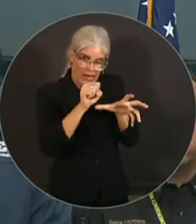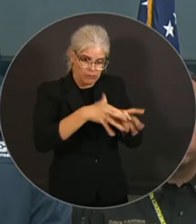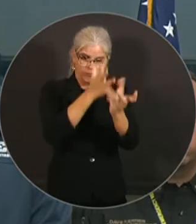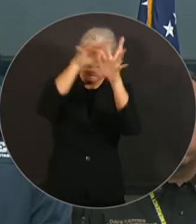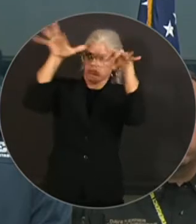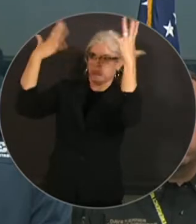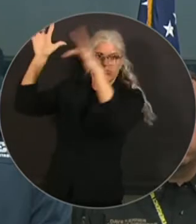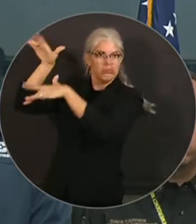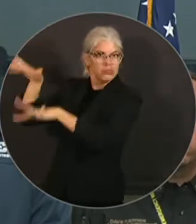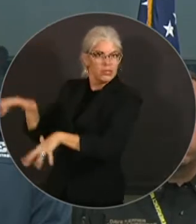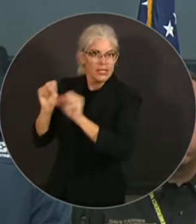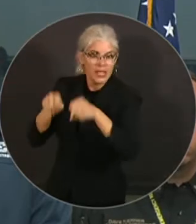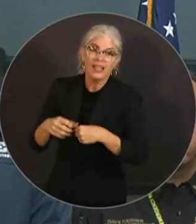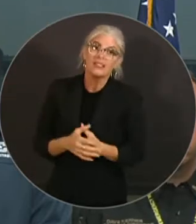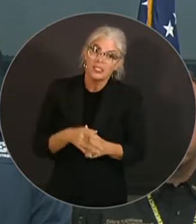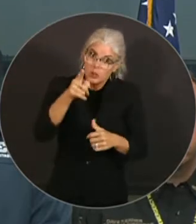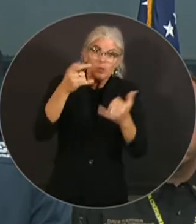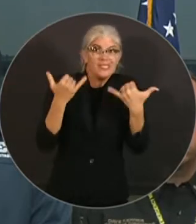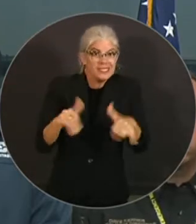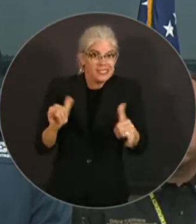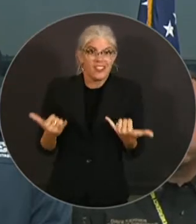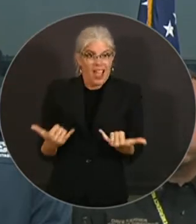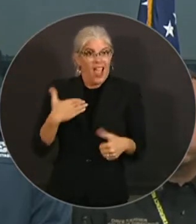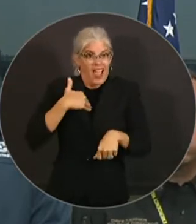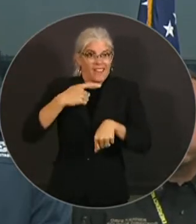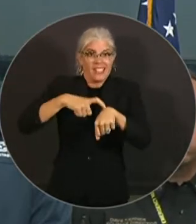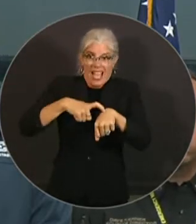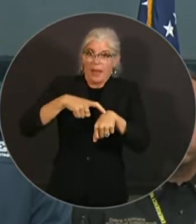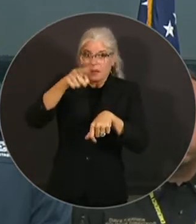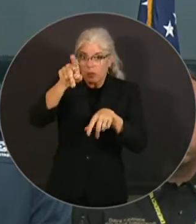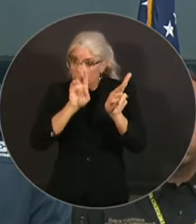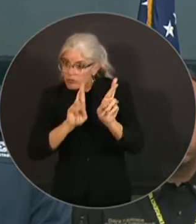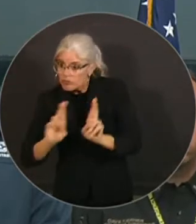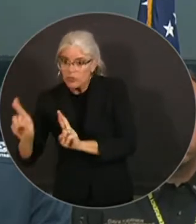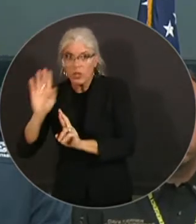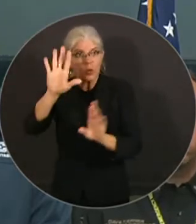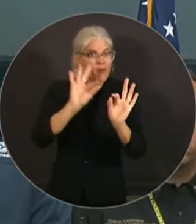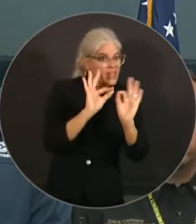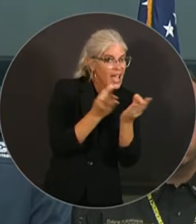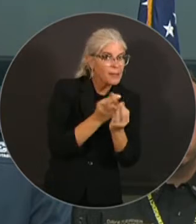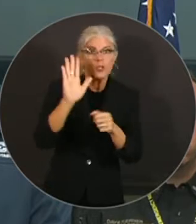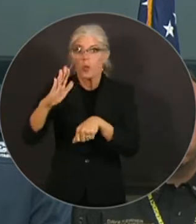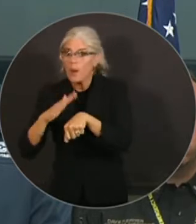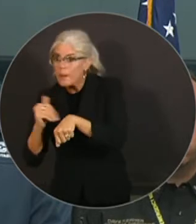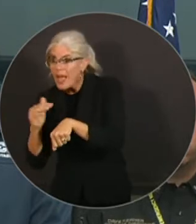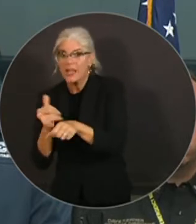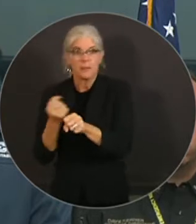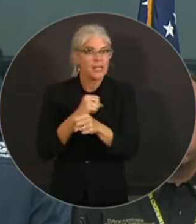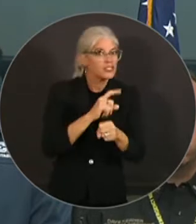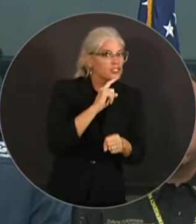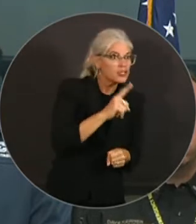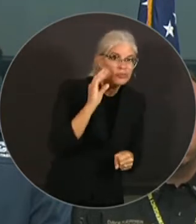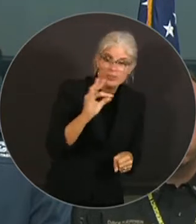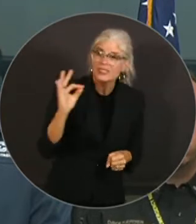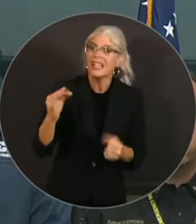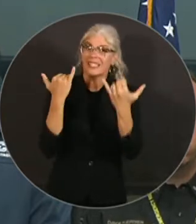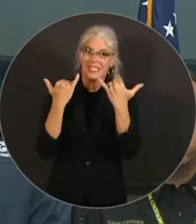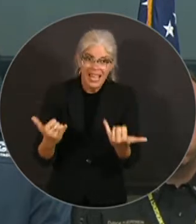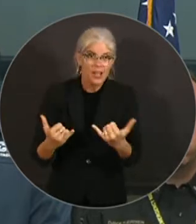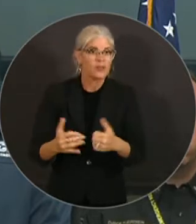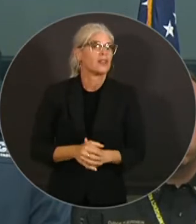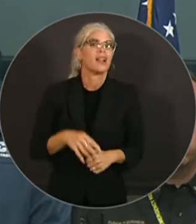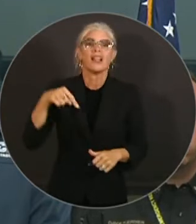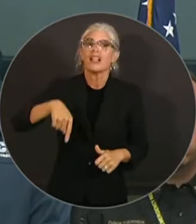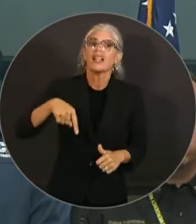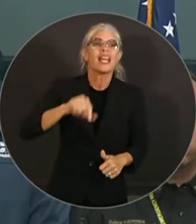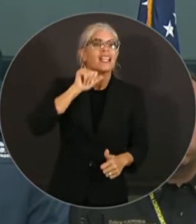have time to be able to make sure that you and your family and your pets are safe. So please do that. This is not a